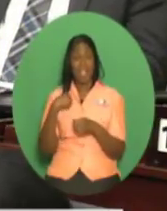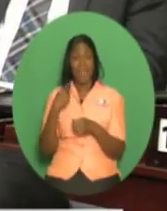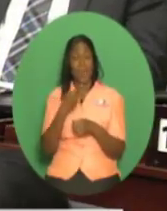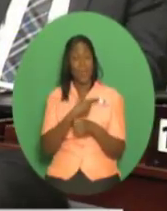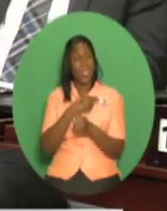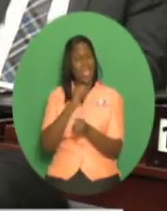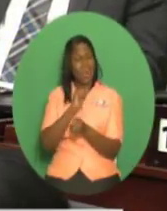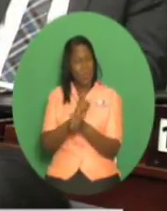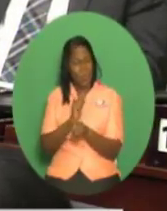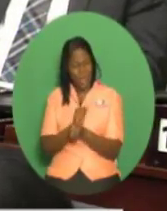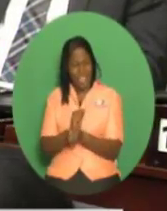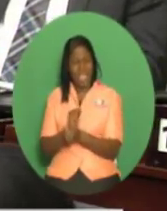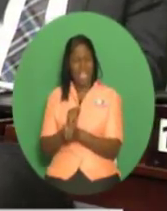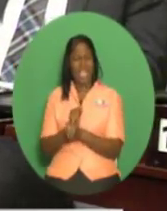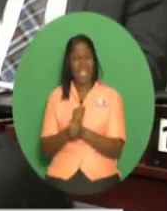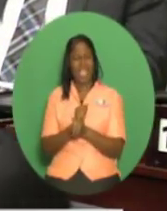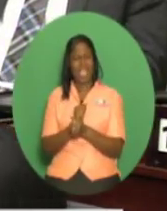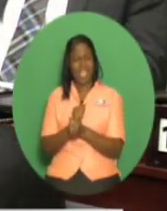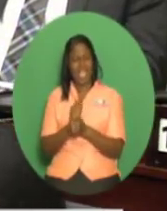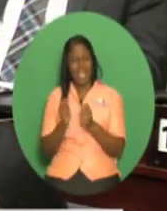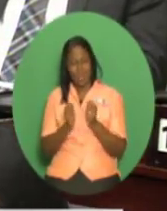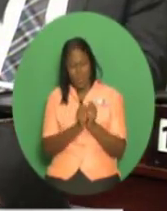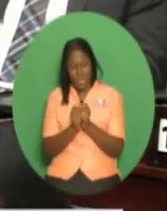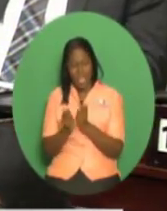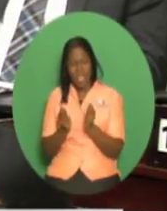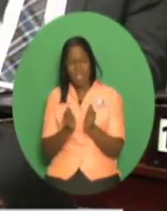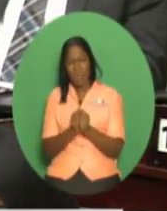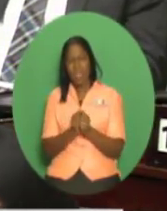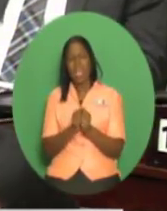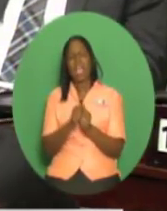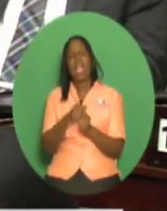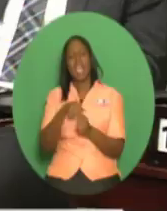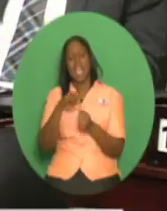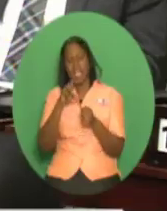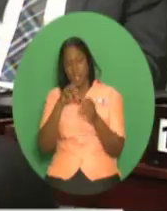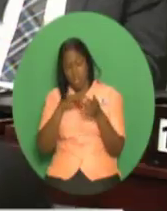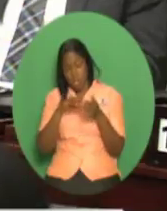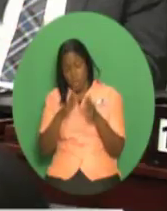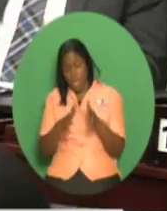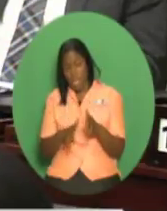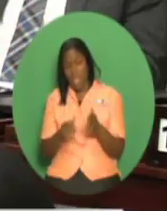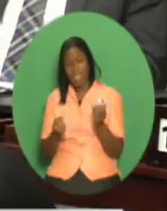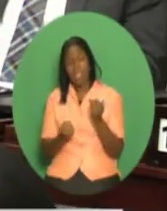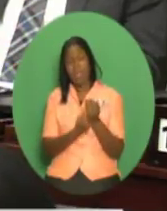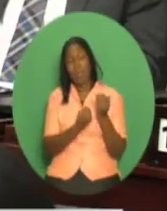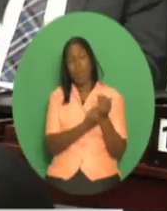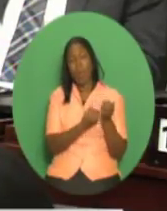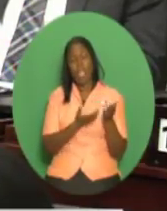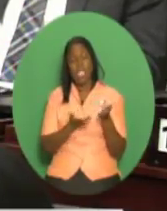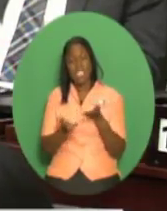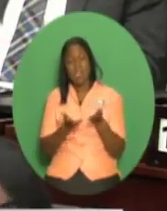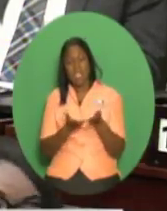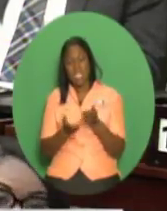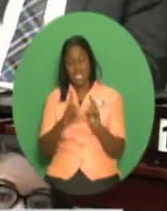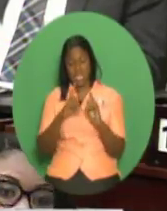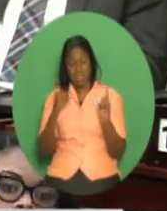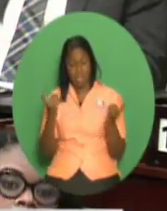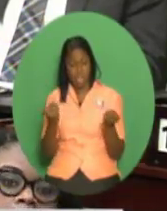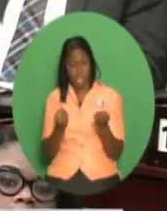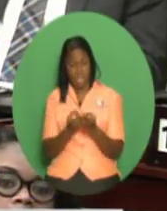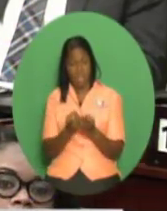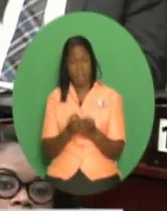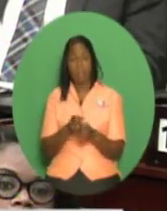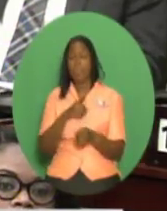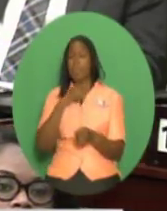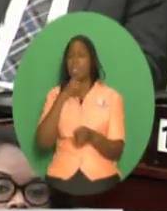in hand, with the Student Support Services Division and other stakeholders at ensuring that